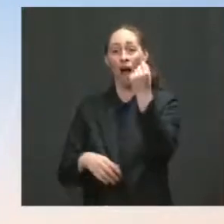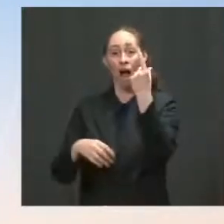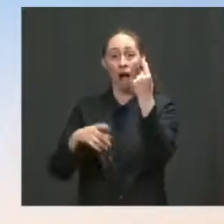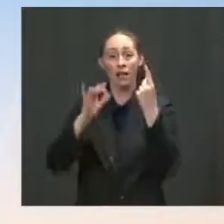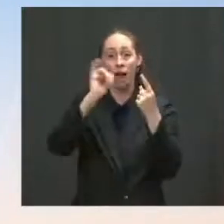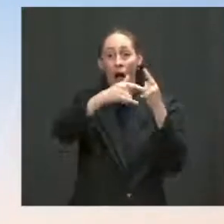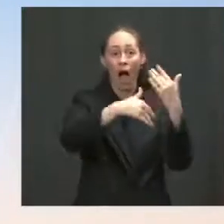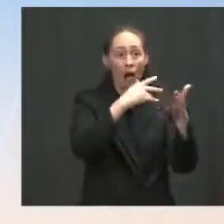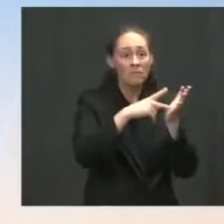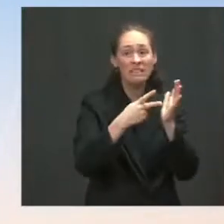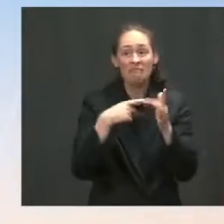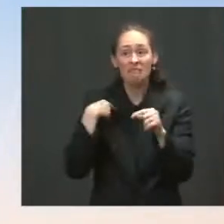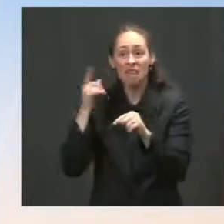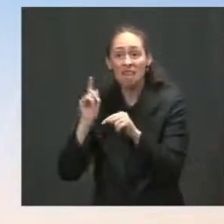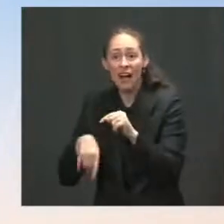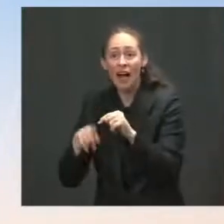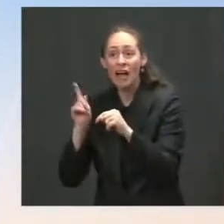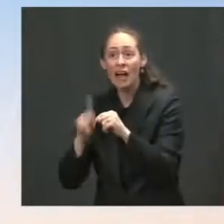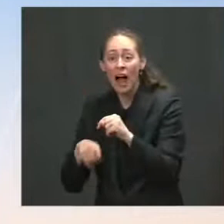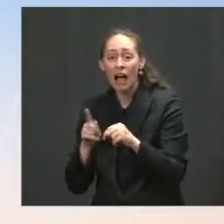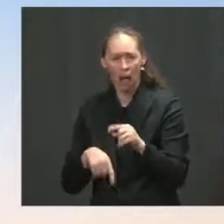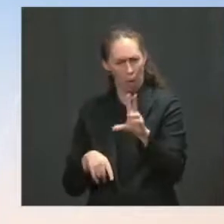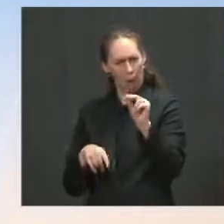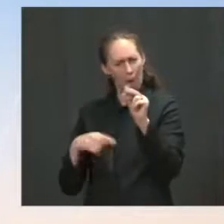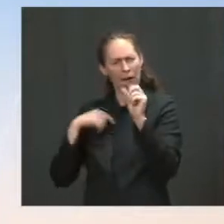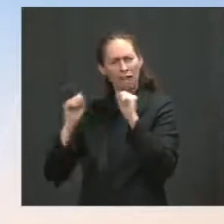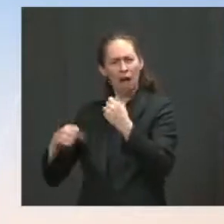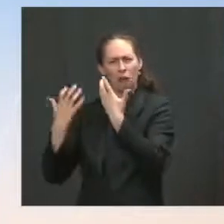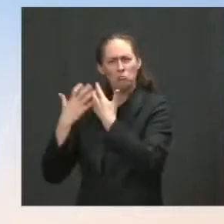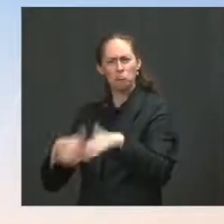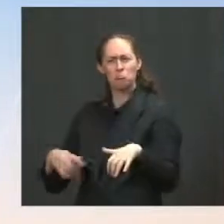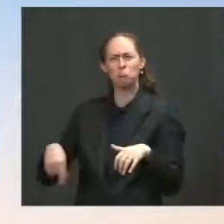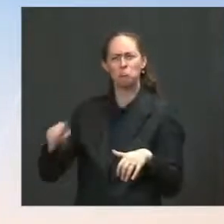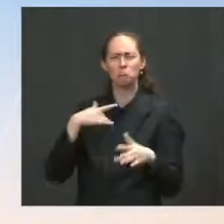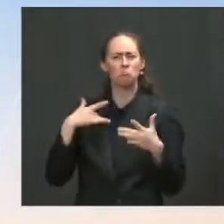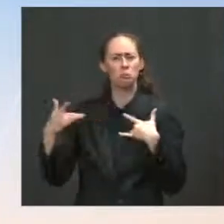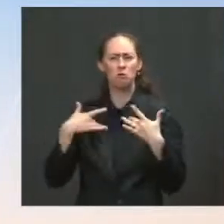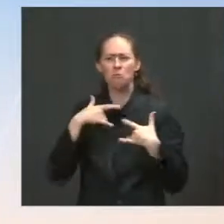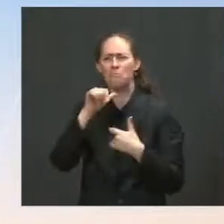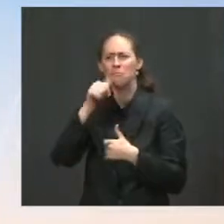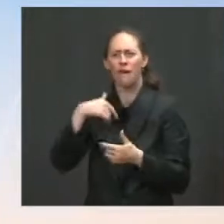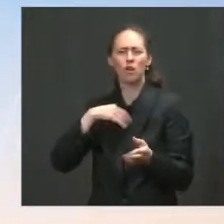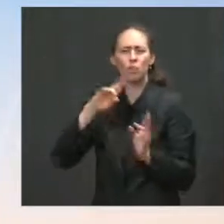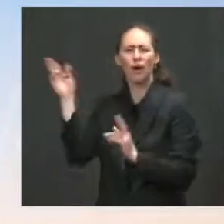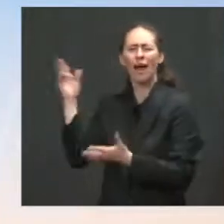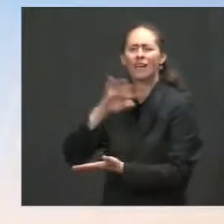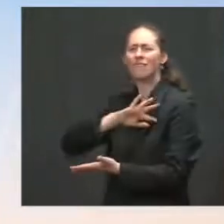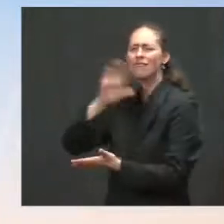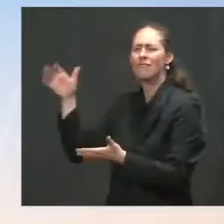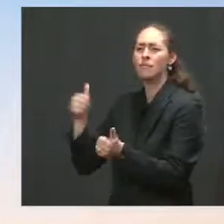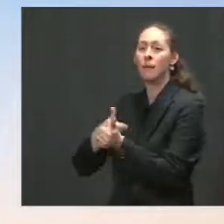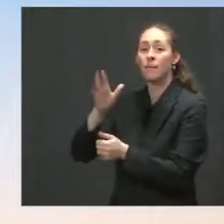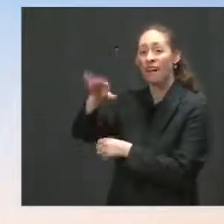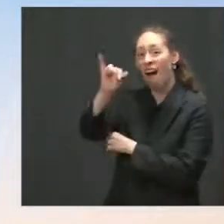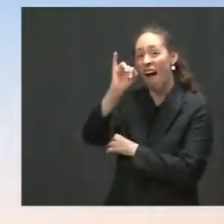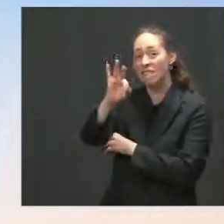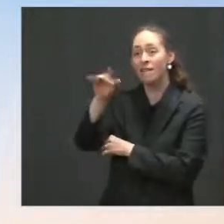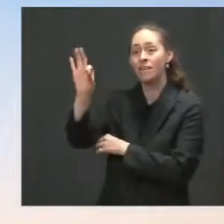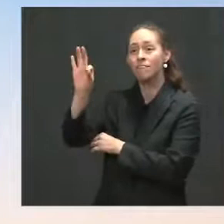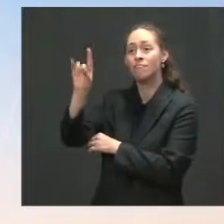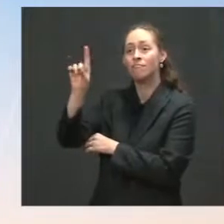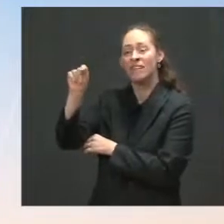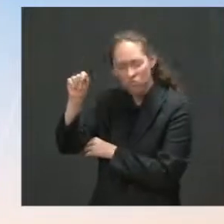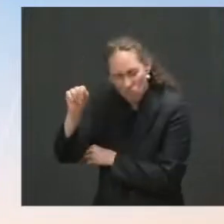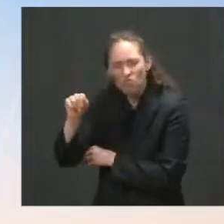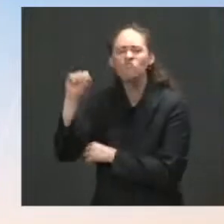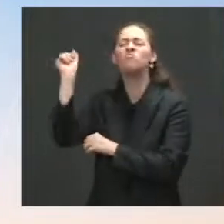vaccine. We will have enough supply to ensure if the FDA decides that boosters are recommended for a portion of the population, to provide those